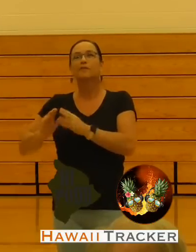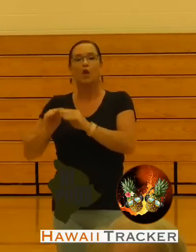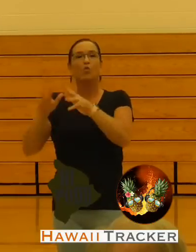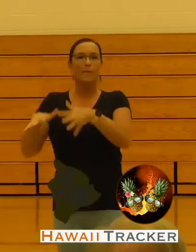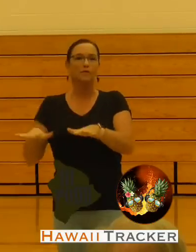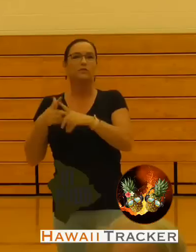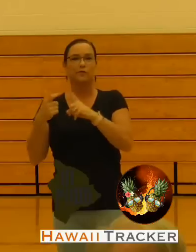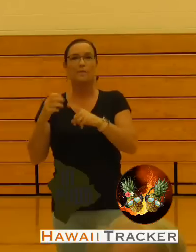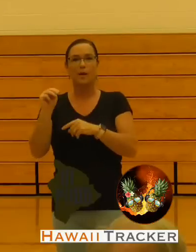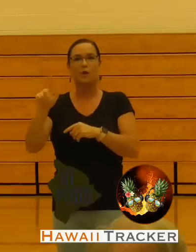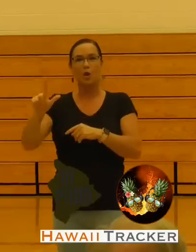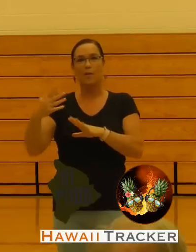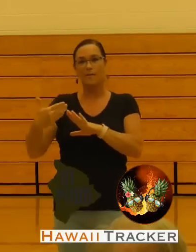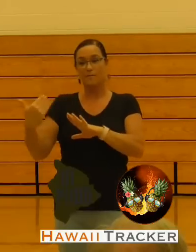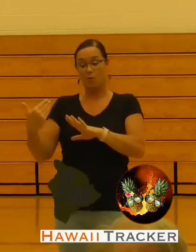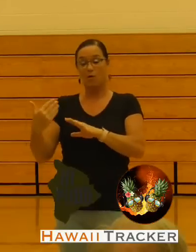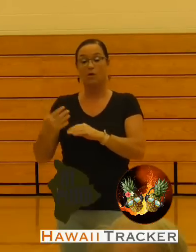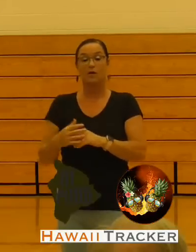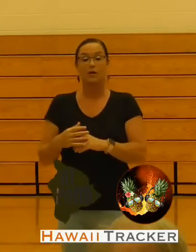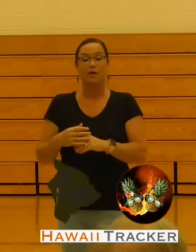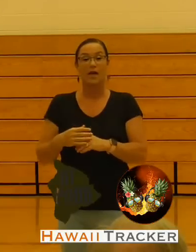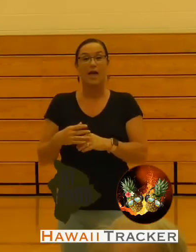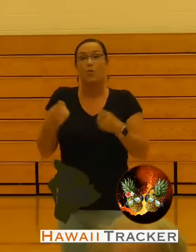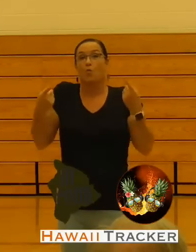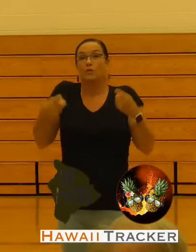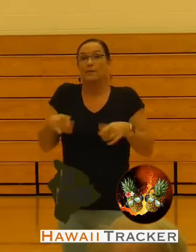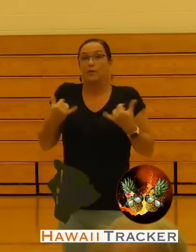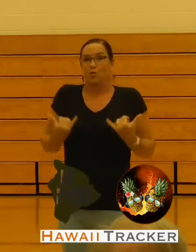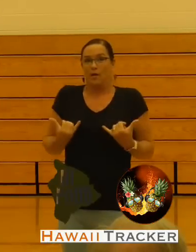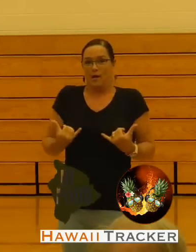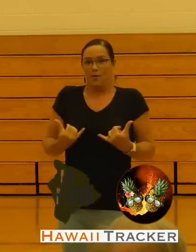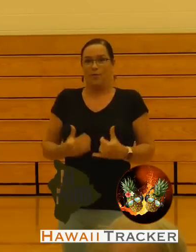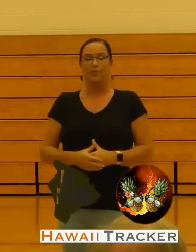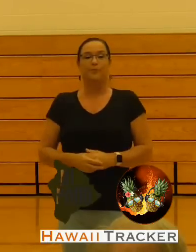eruptions from Mauna Loa, and then the current status.